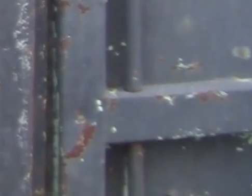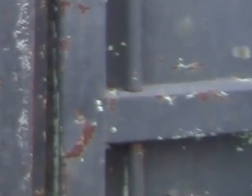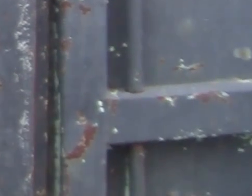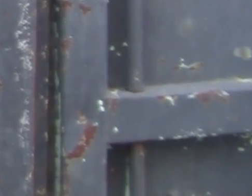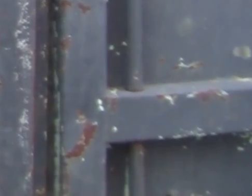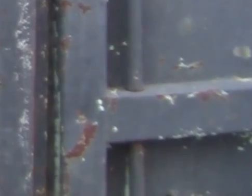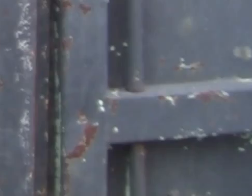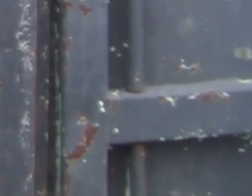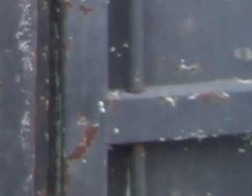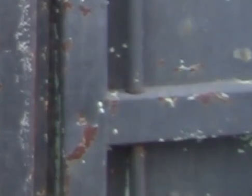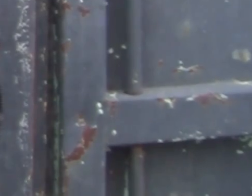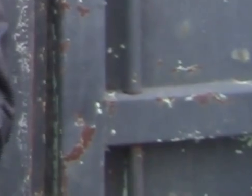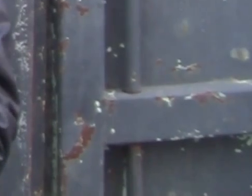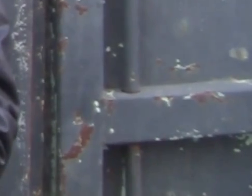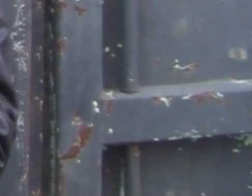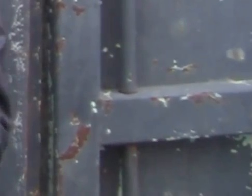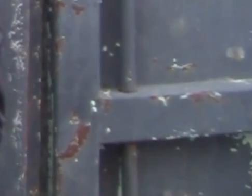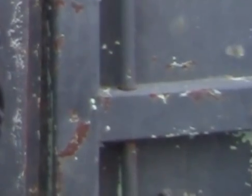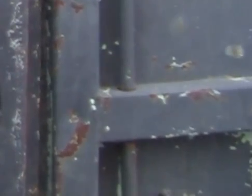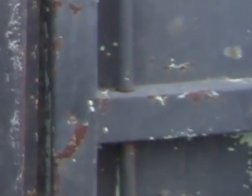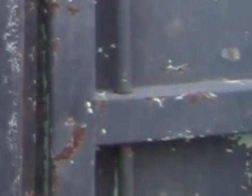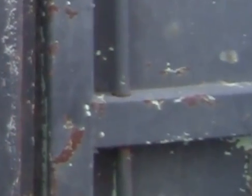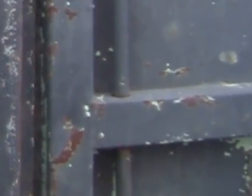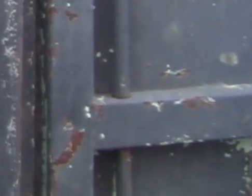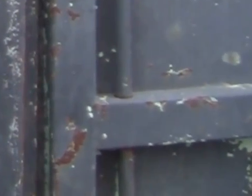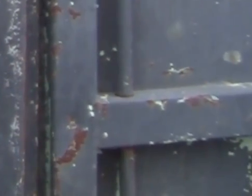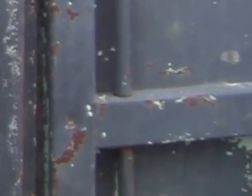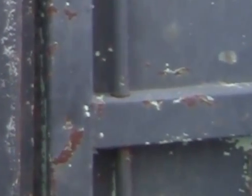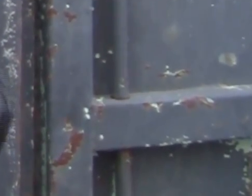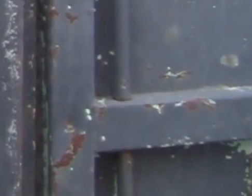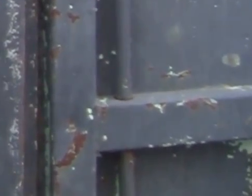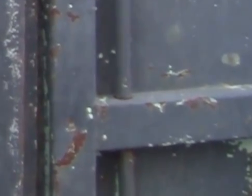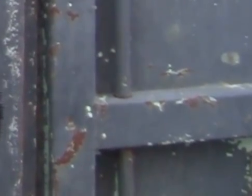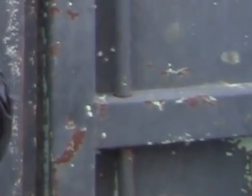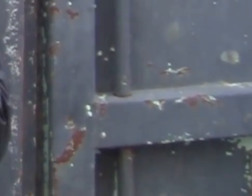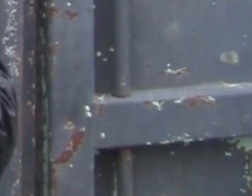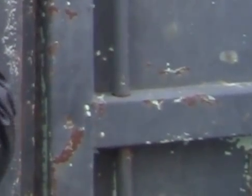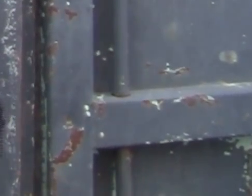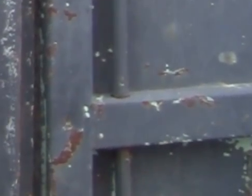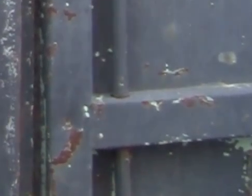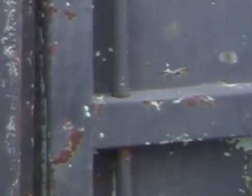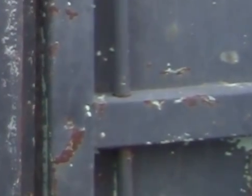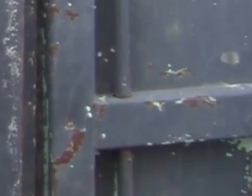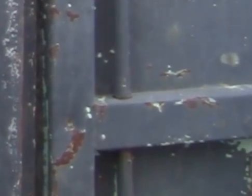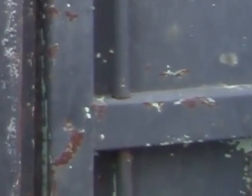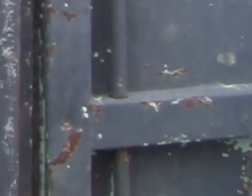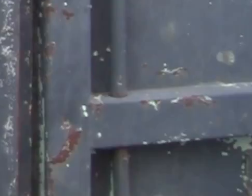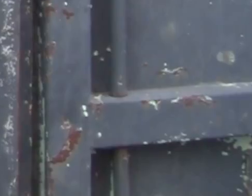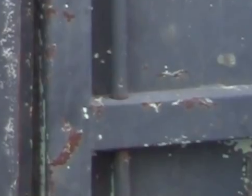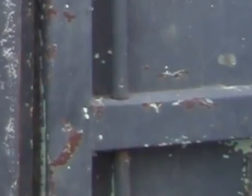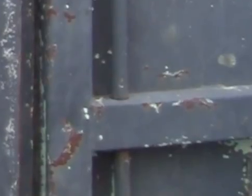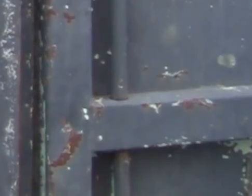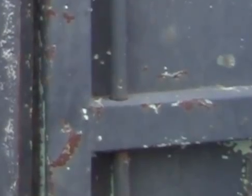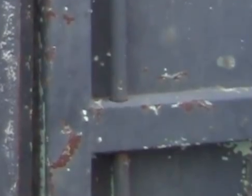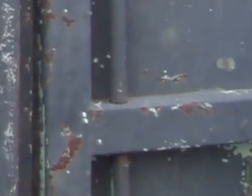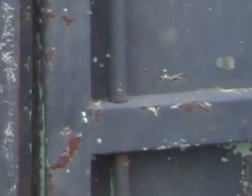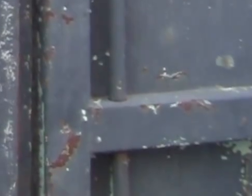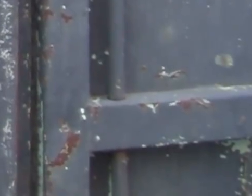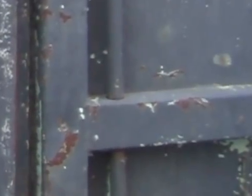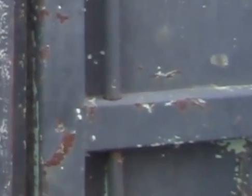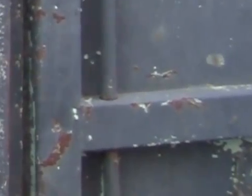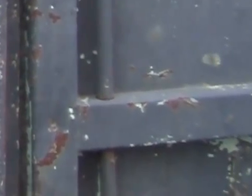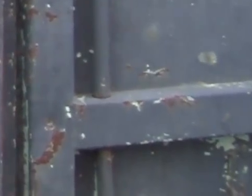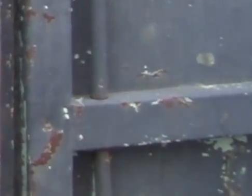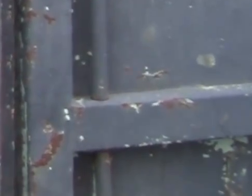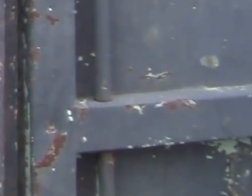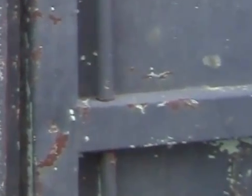We're all so happy and excited, and then we were like, what? No closed caption? Oh man, what are they saying? So I